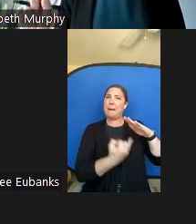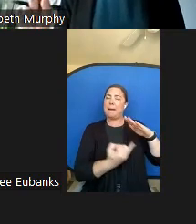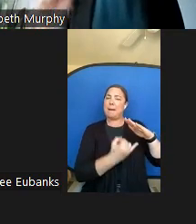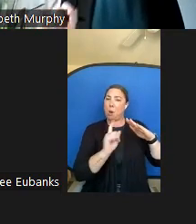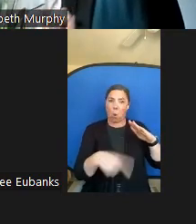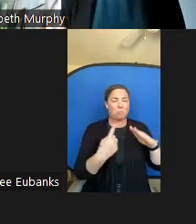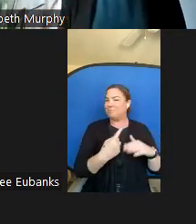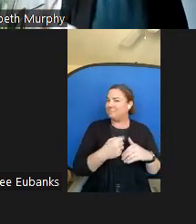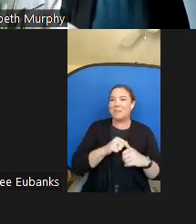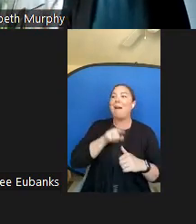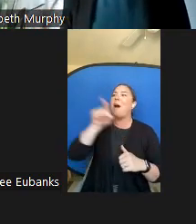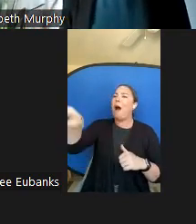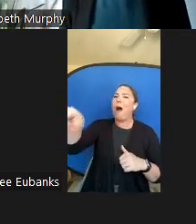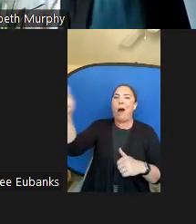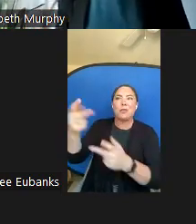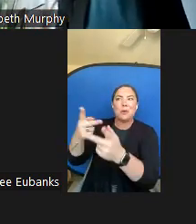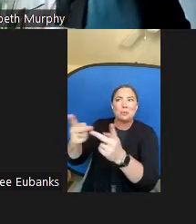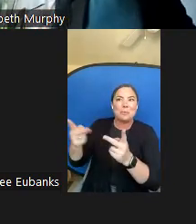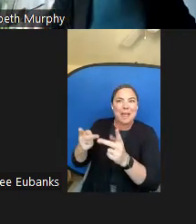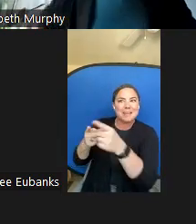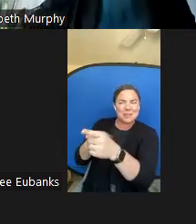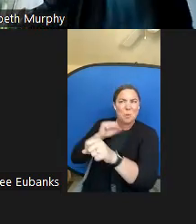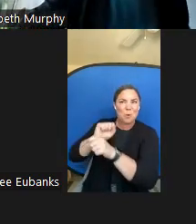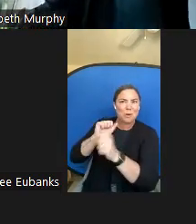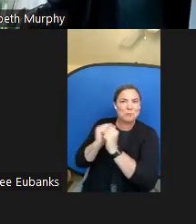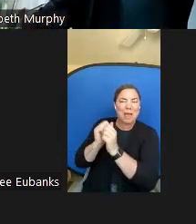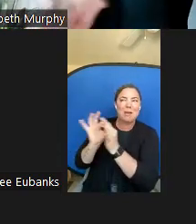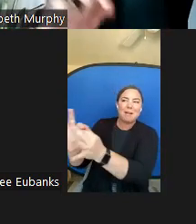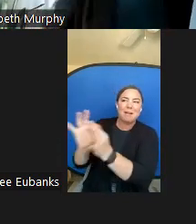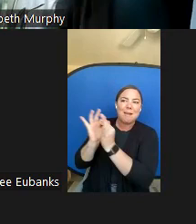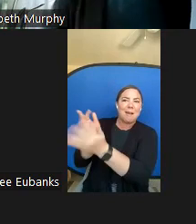professional neighbors that are so close, they might even interact.